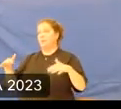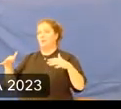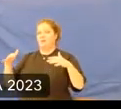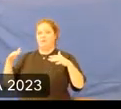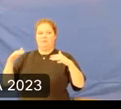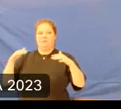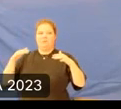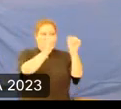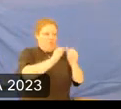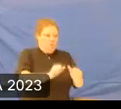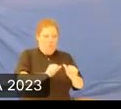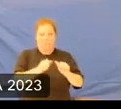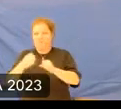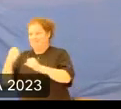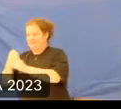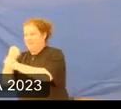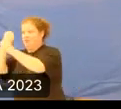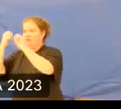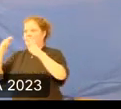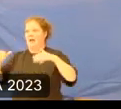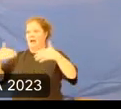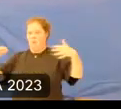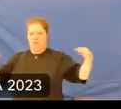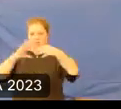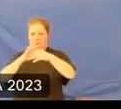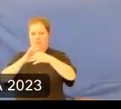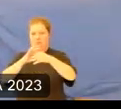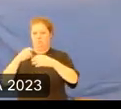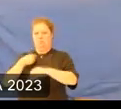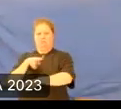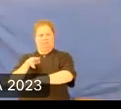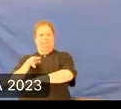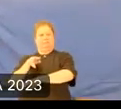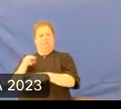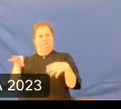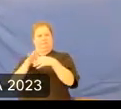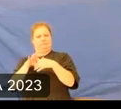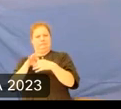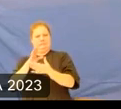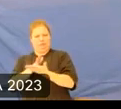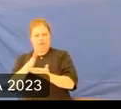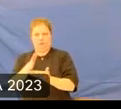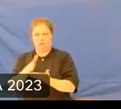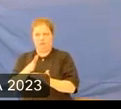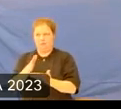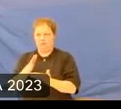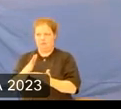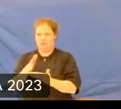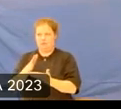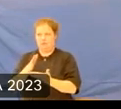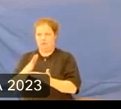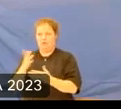function mappings, and I've put a couple up here where I could eat the whole of that cake as a compliment, and oh, I'm sorry, is